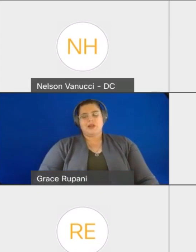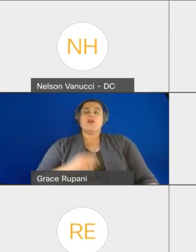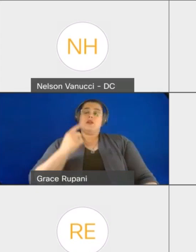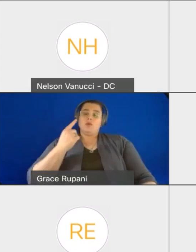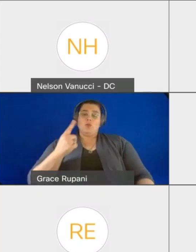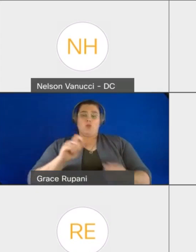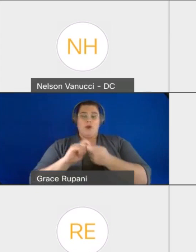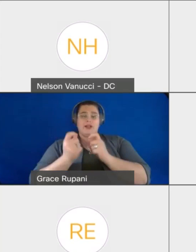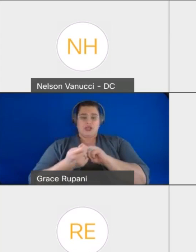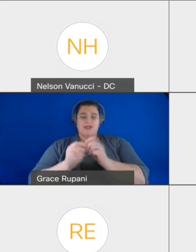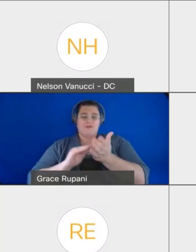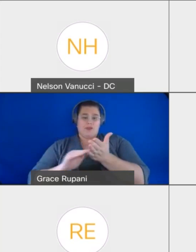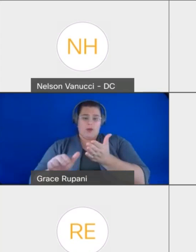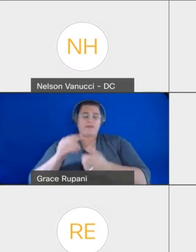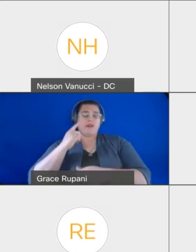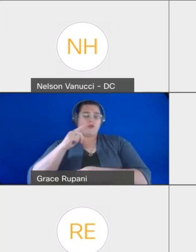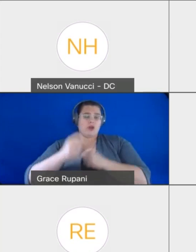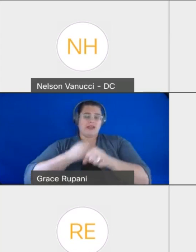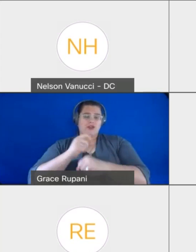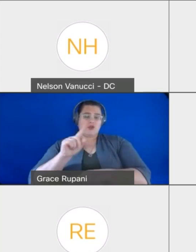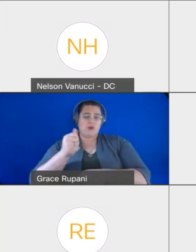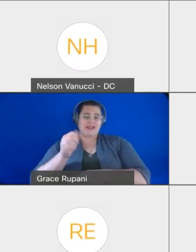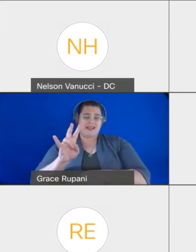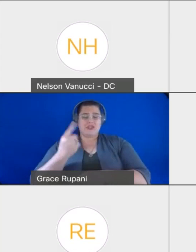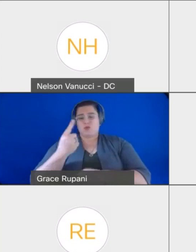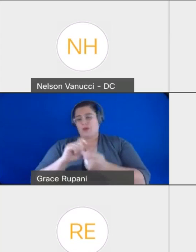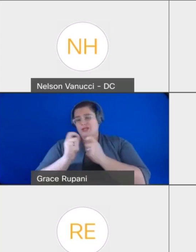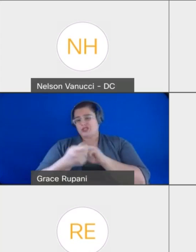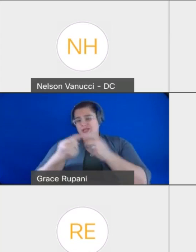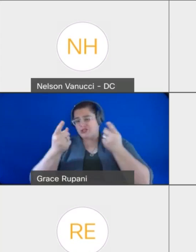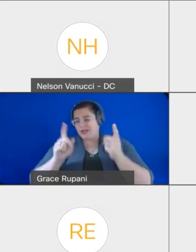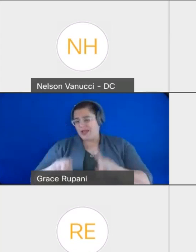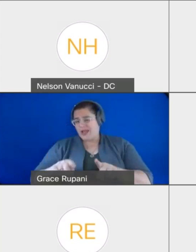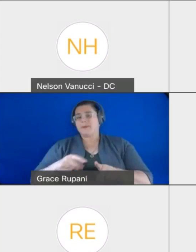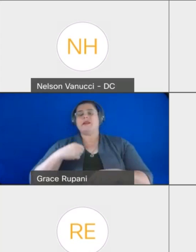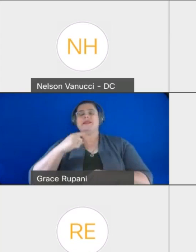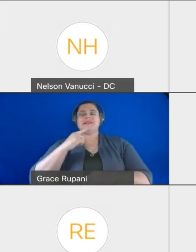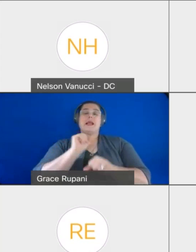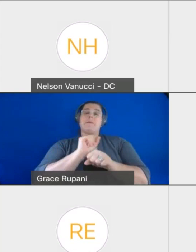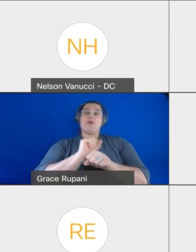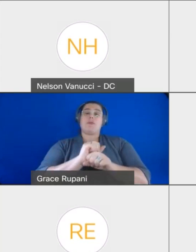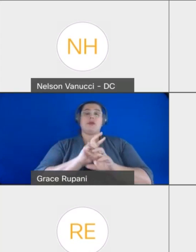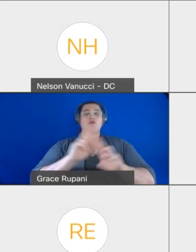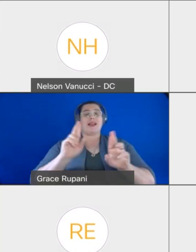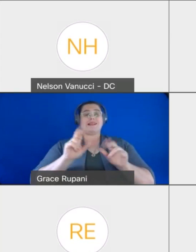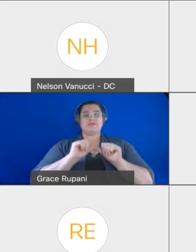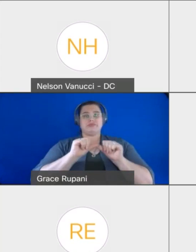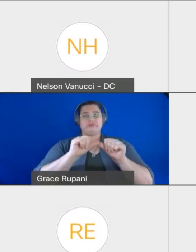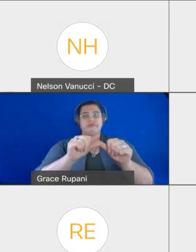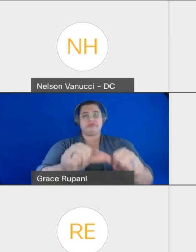2017 was a limitation on how long we can provide employment readiness. And